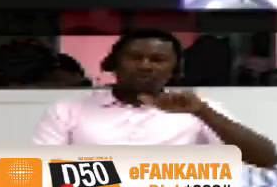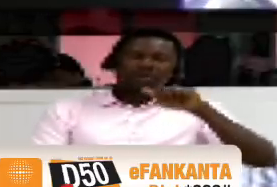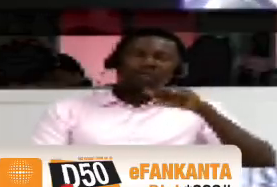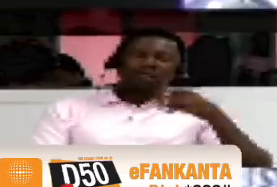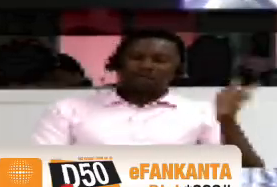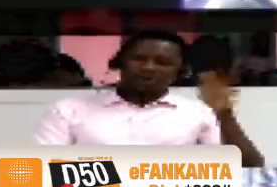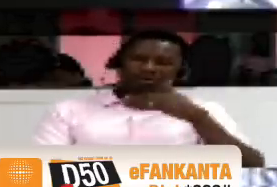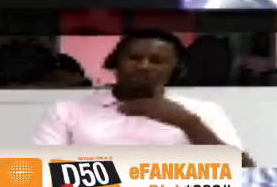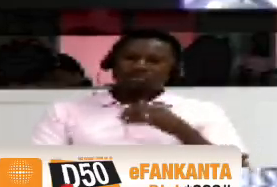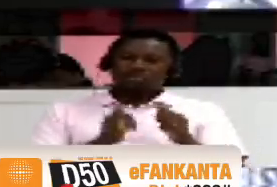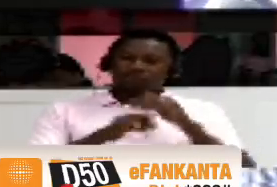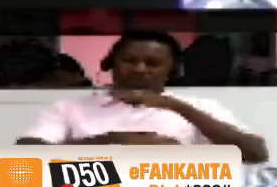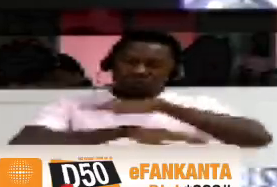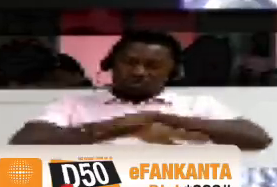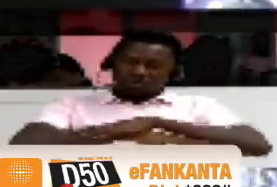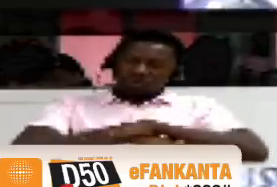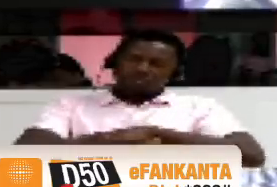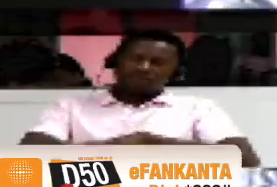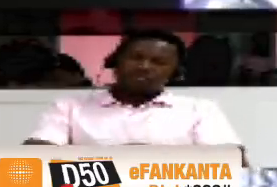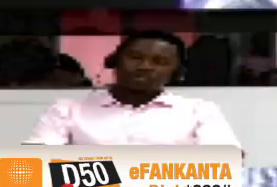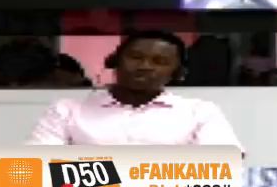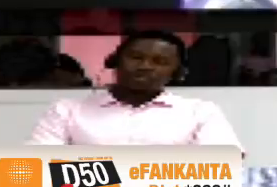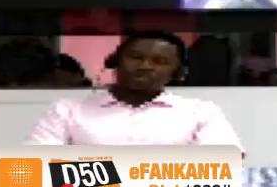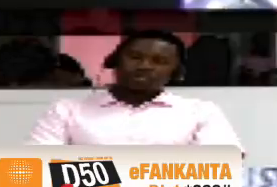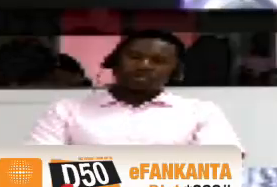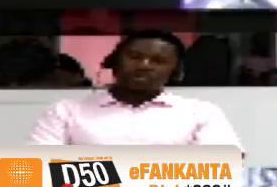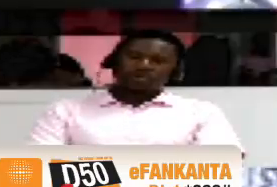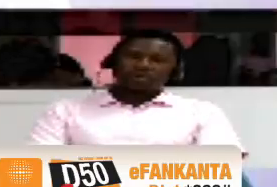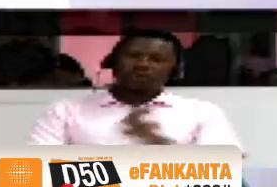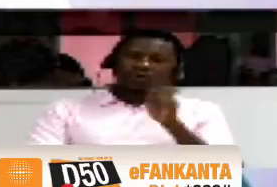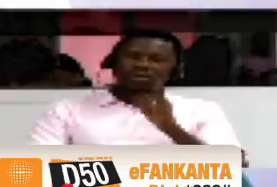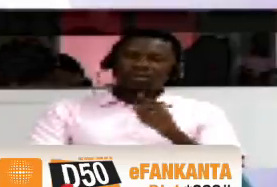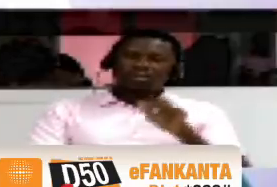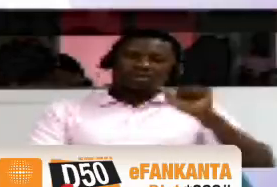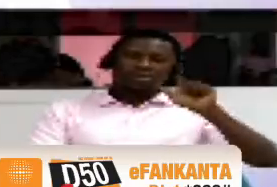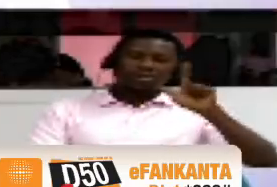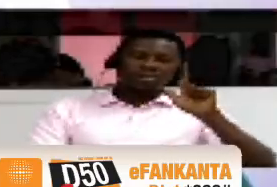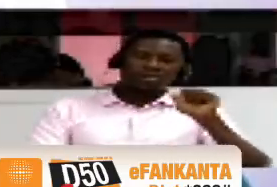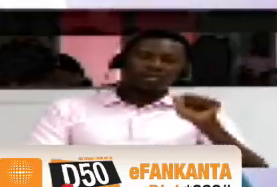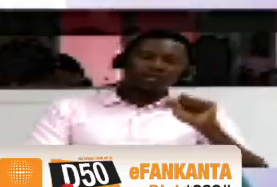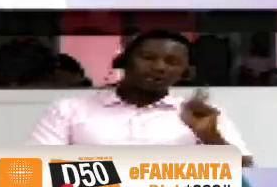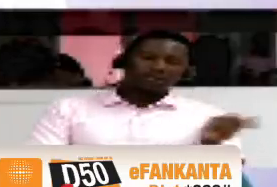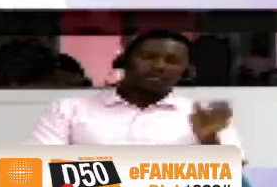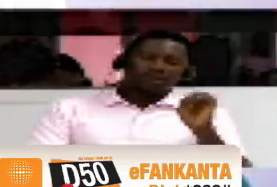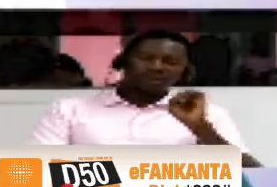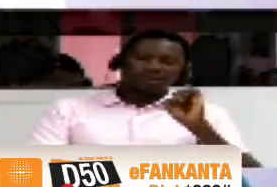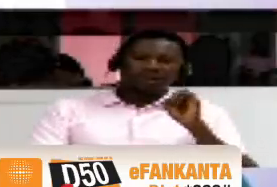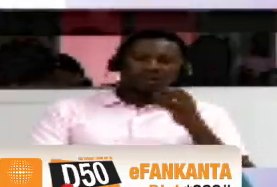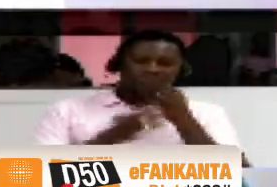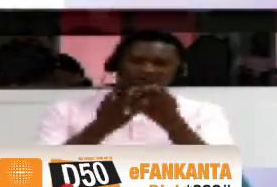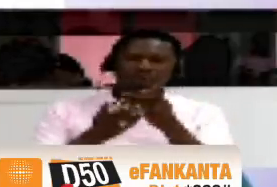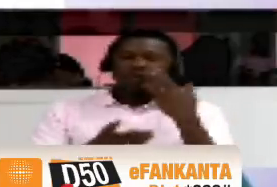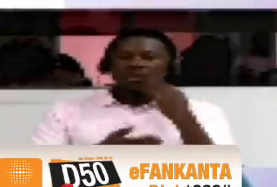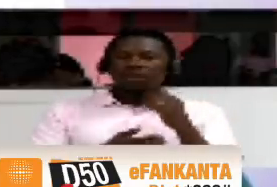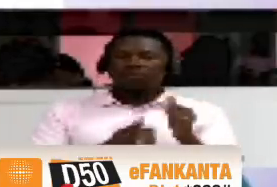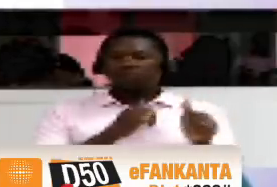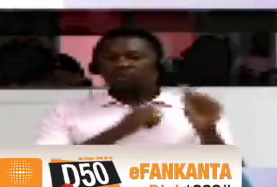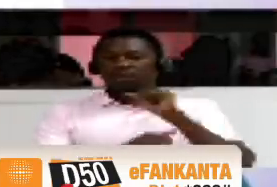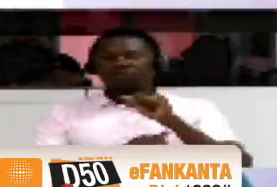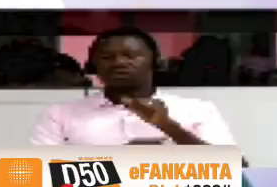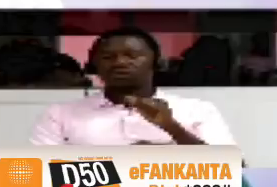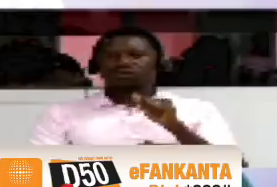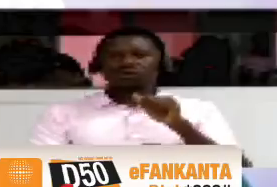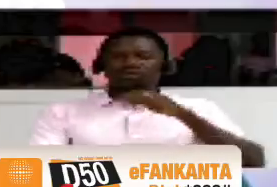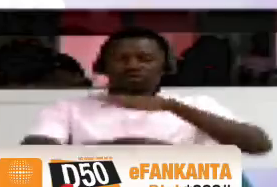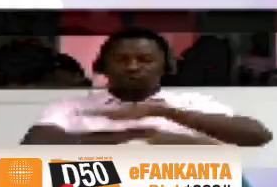What did Alhaji tell you about what happened when Ibrahima came back to school on the 8th? Yes, according to Alhaji, when he came back to school the following